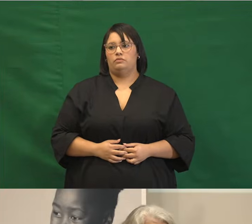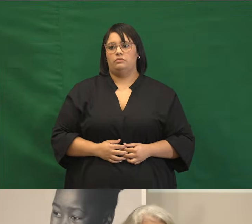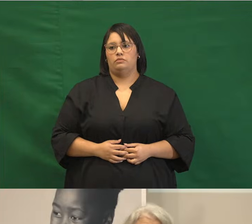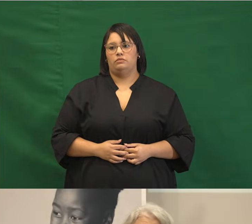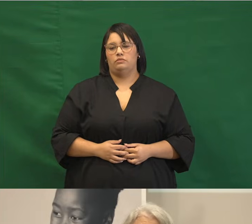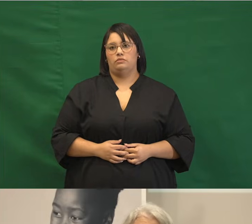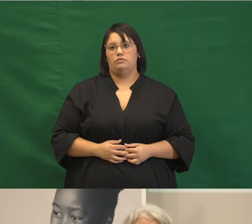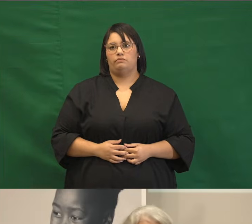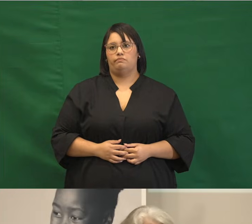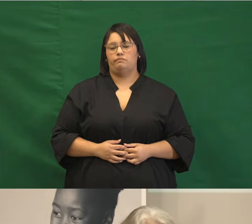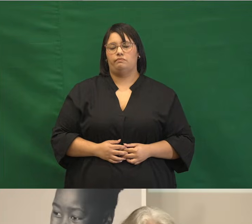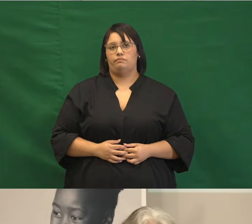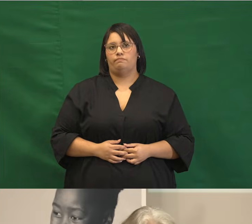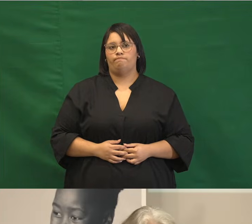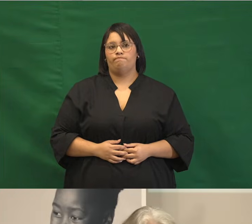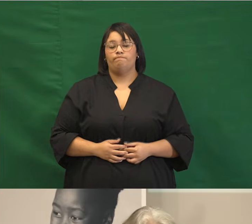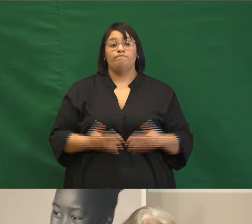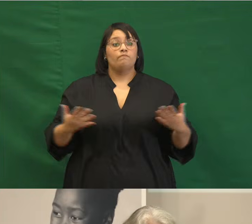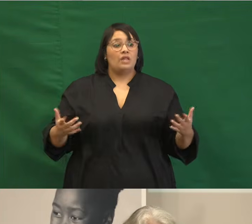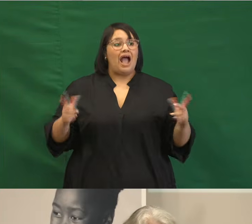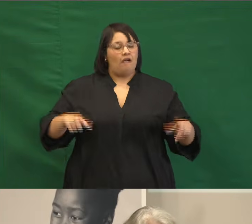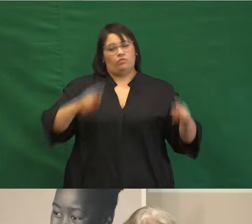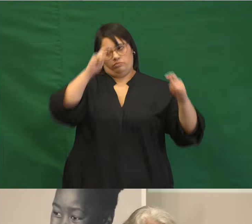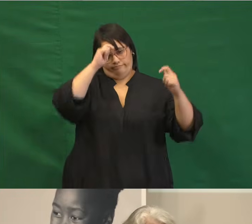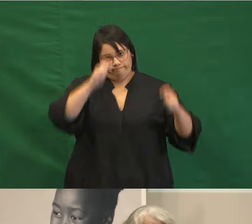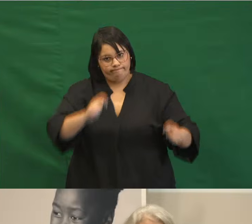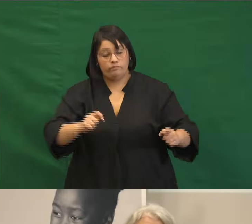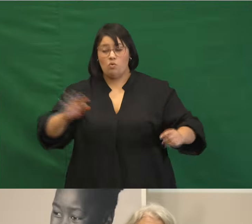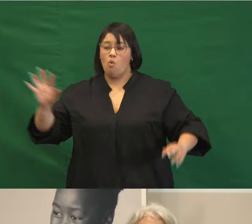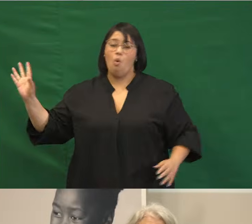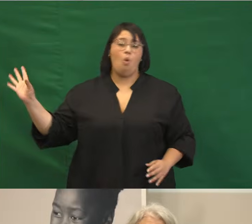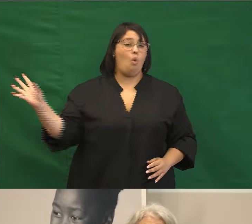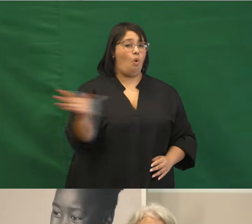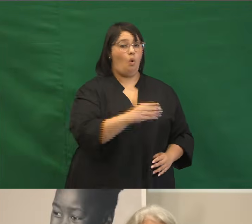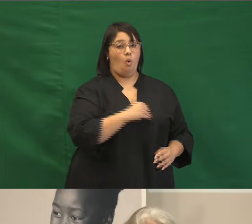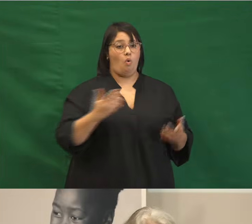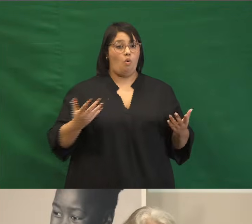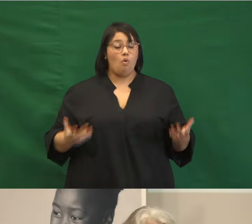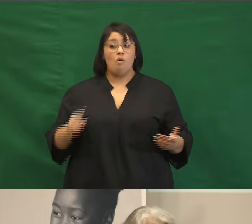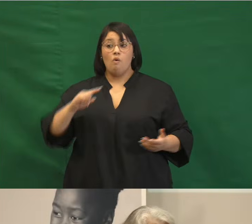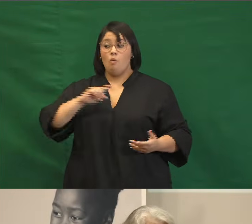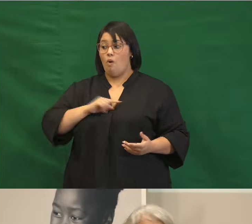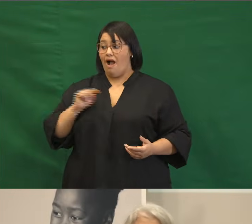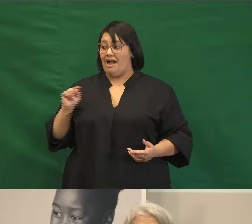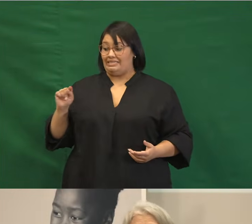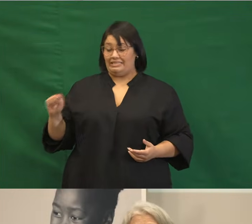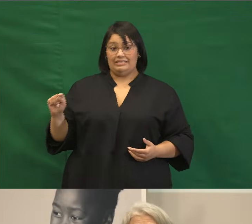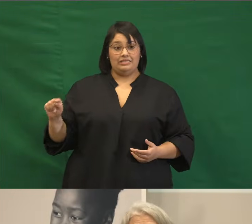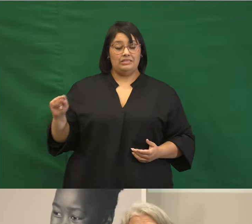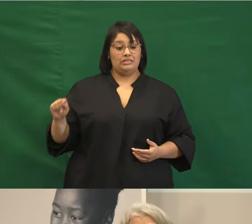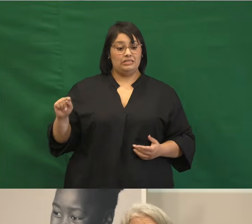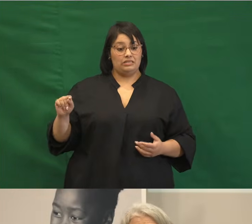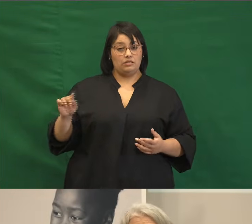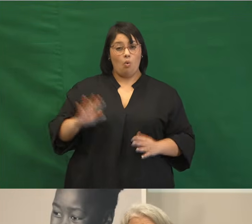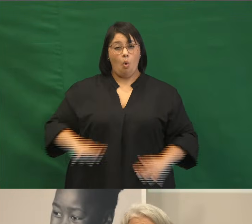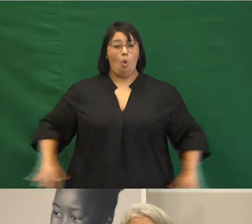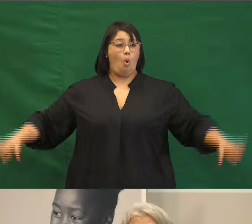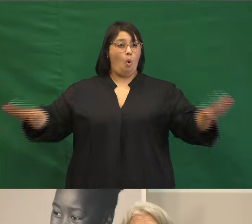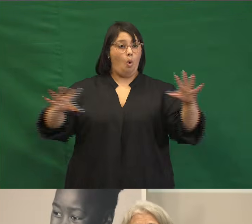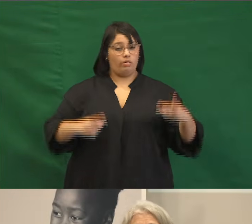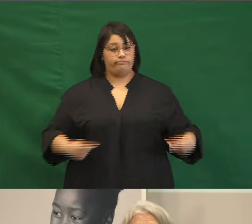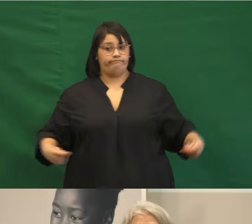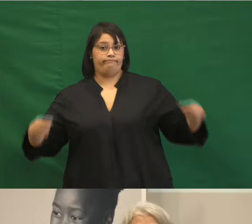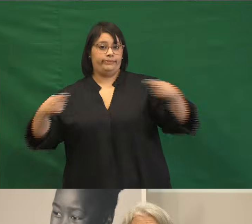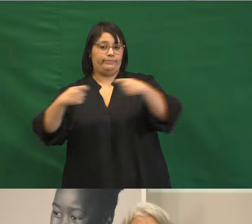So just to acknowledge everybody, the recognition and contribution of all the people